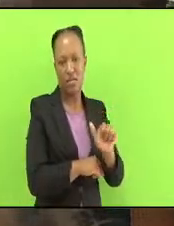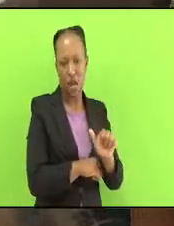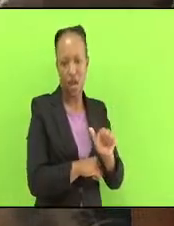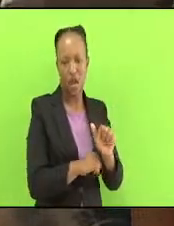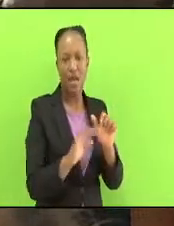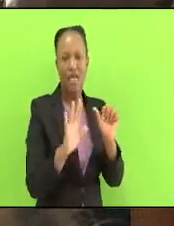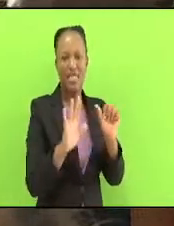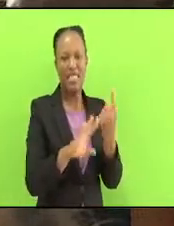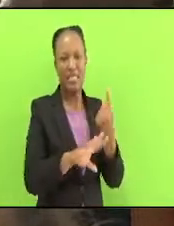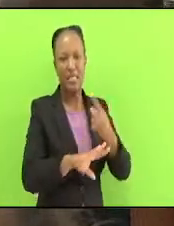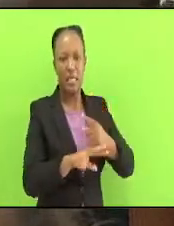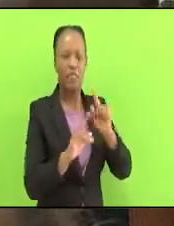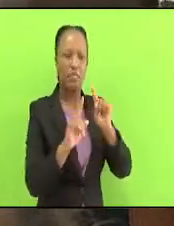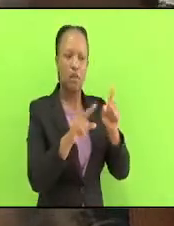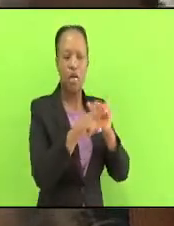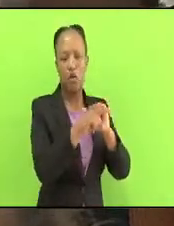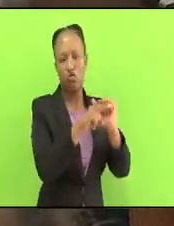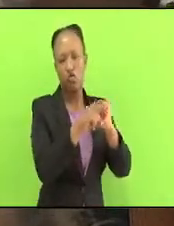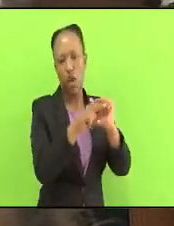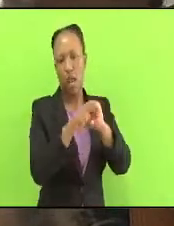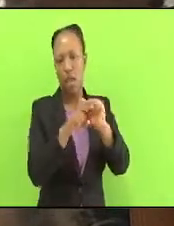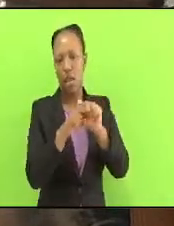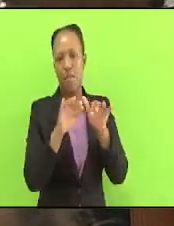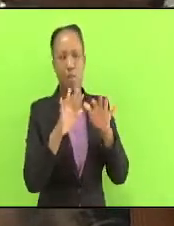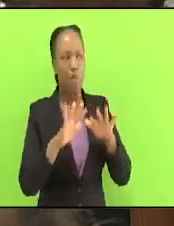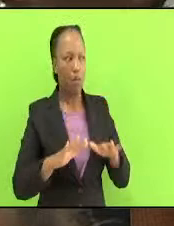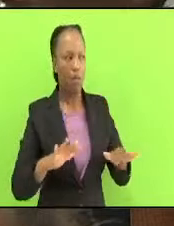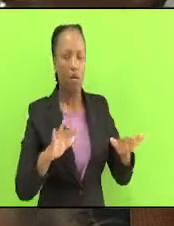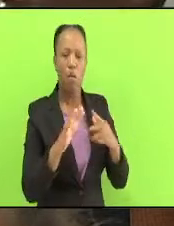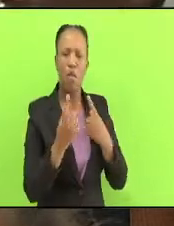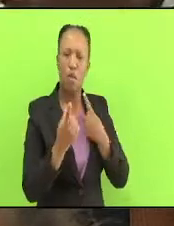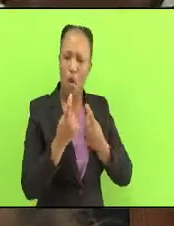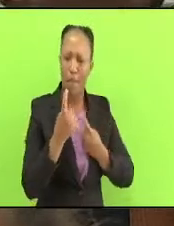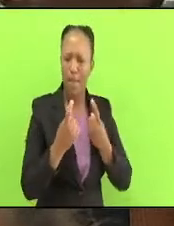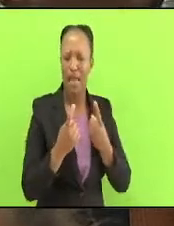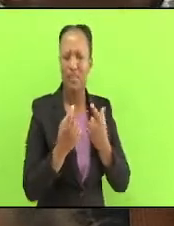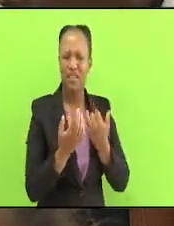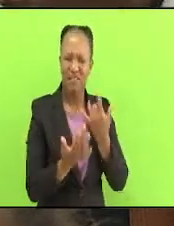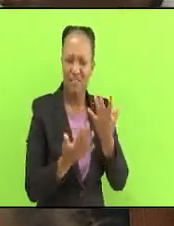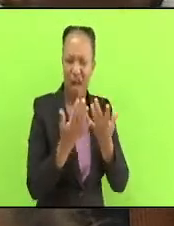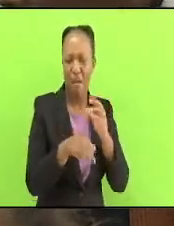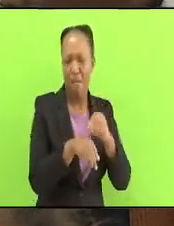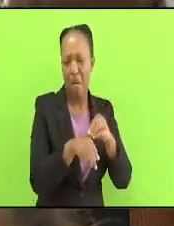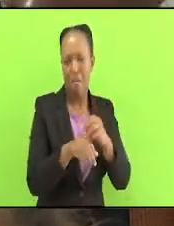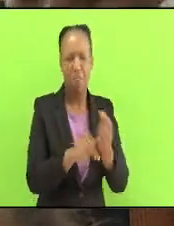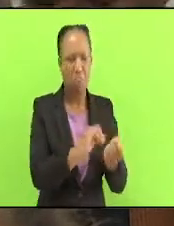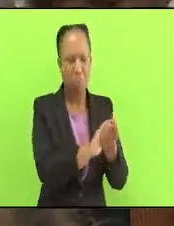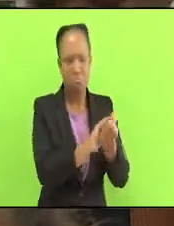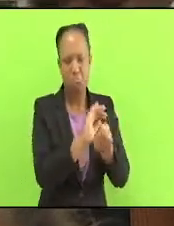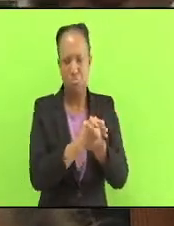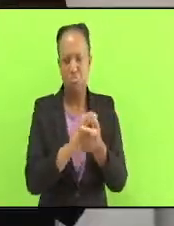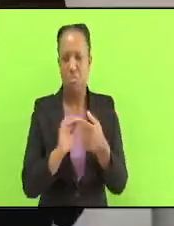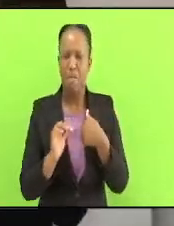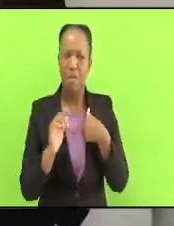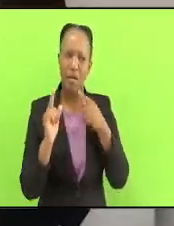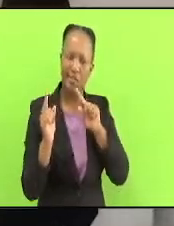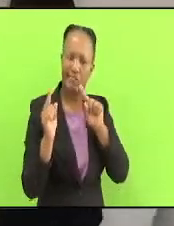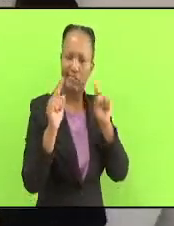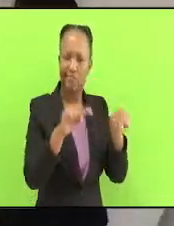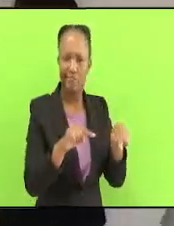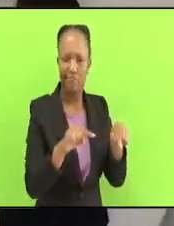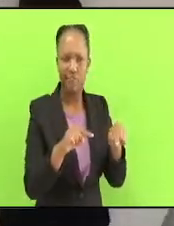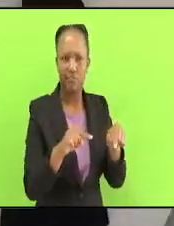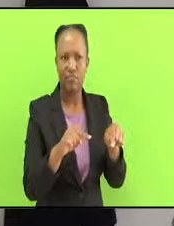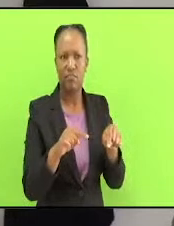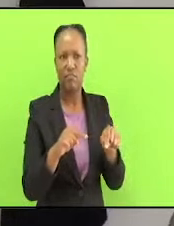batho ba ko ne ba lla ka mello too I much. went there to train the people because they've been very much concerned about Ha fires. ke fitla ko teng re kra a